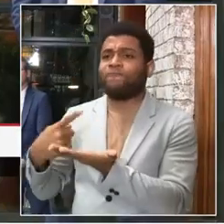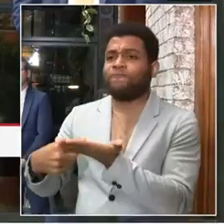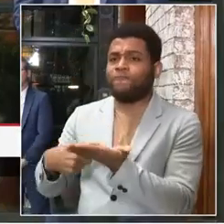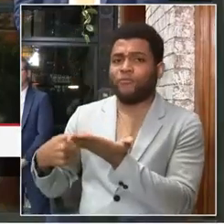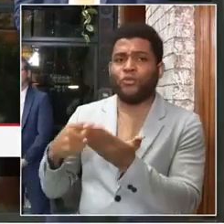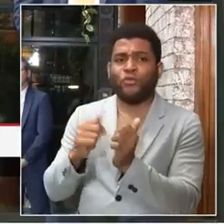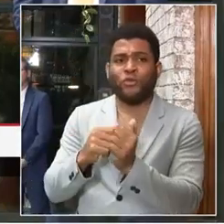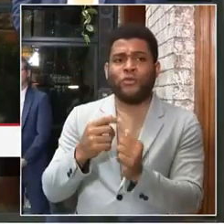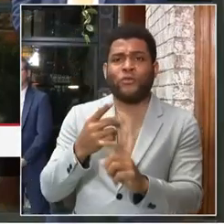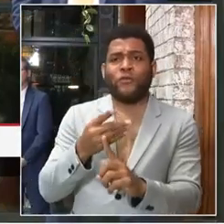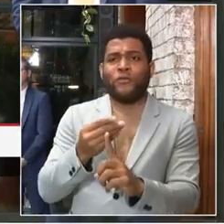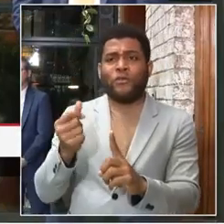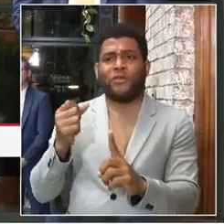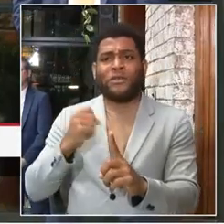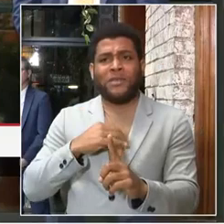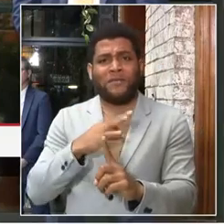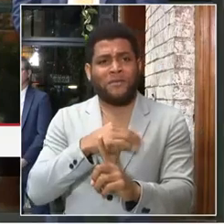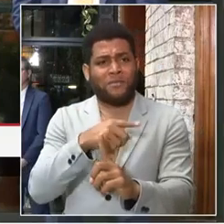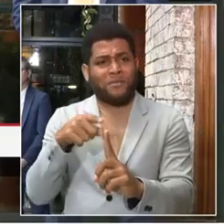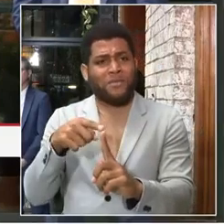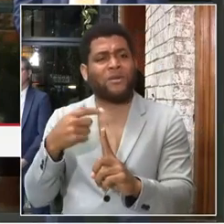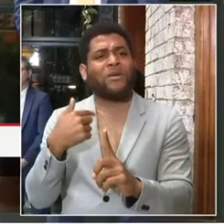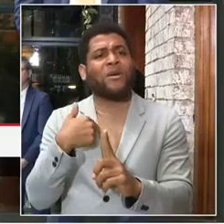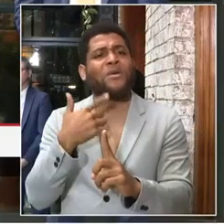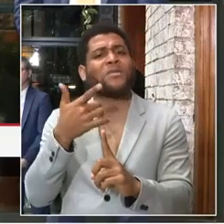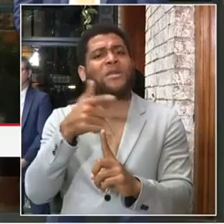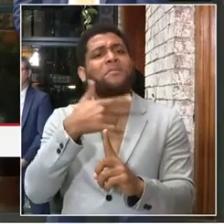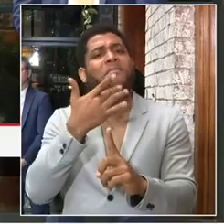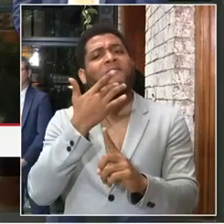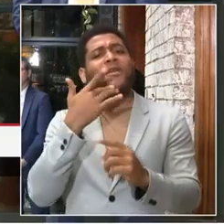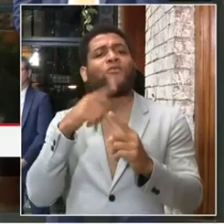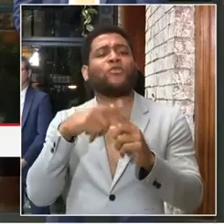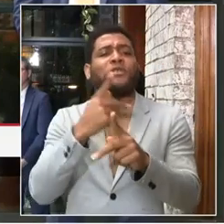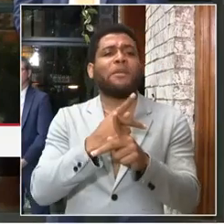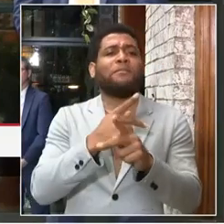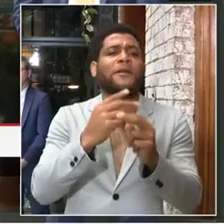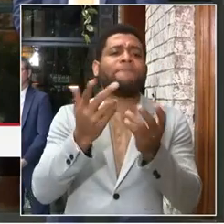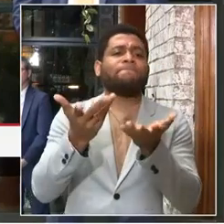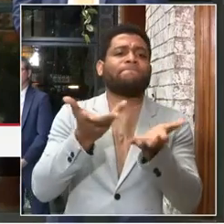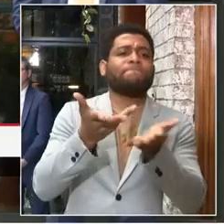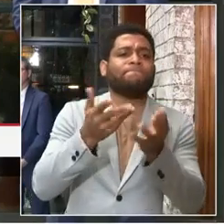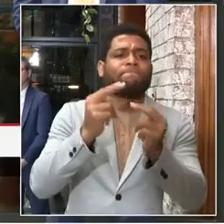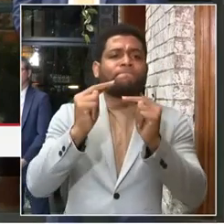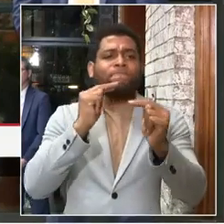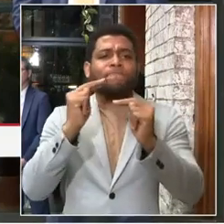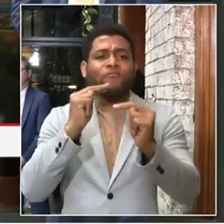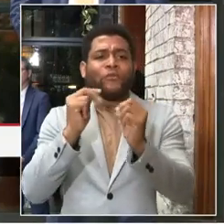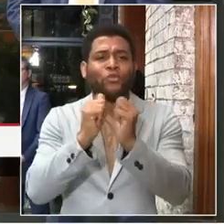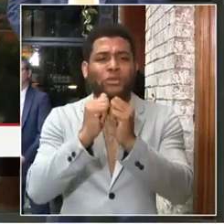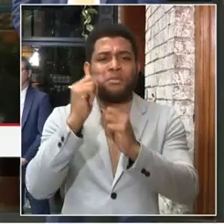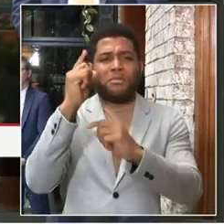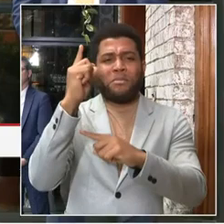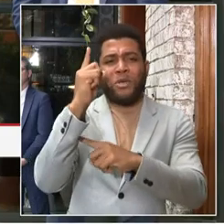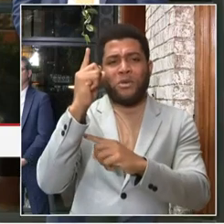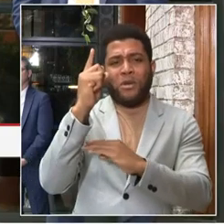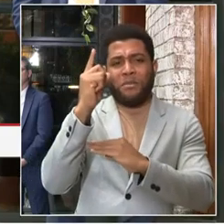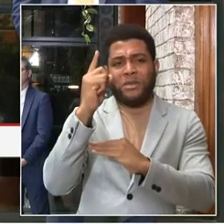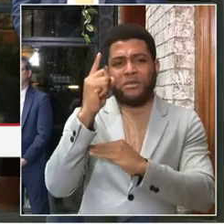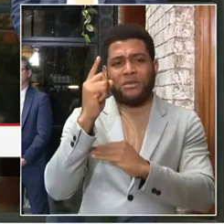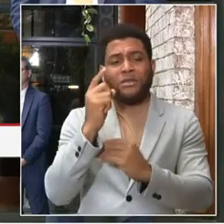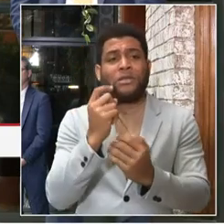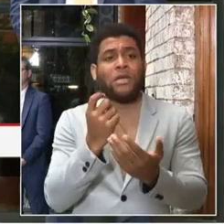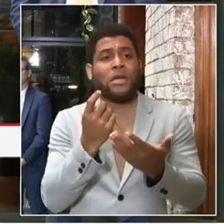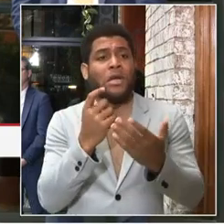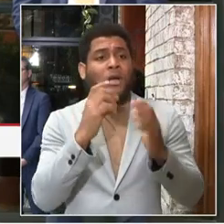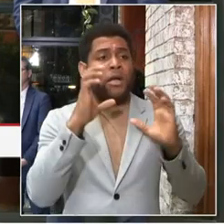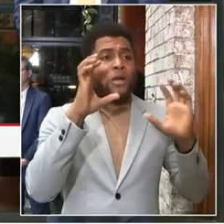said that they would like to keep negotiating with Monumental if the Caps and Wizards leave. Do you agree with